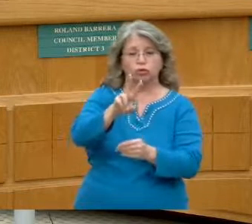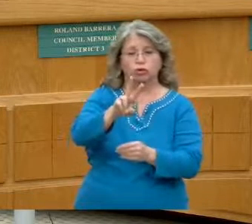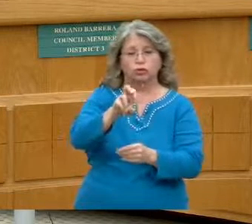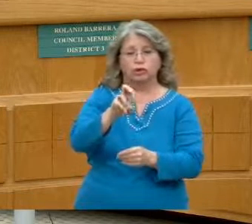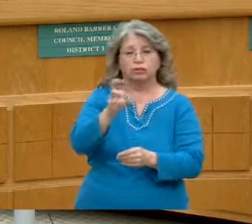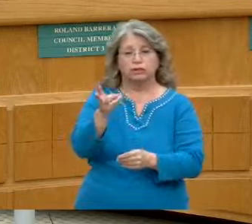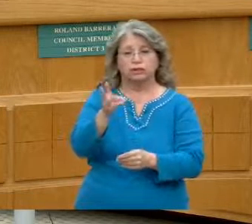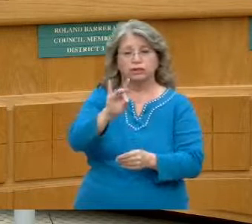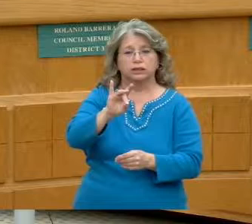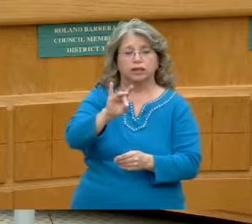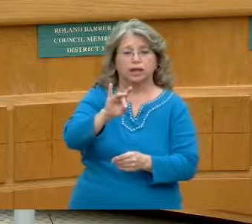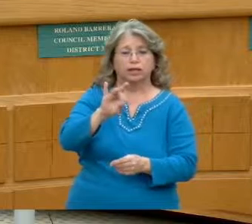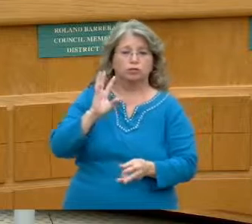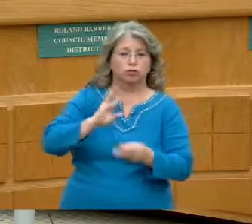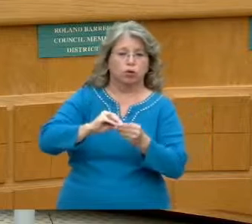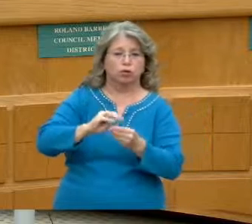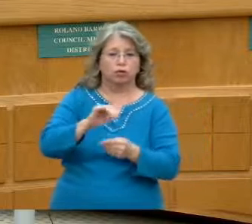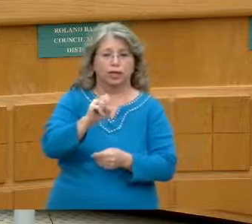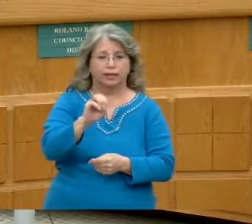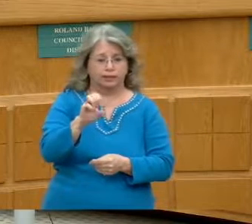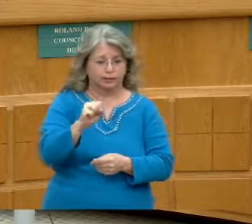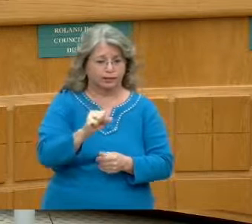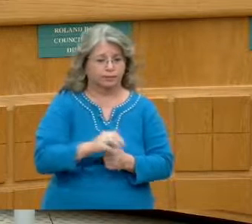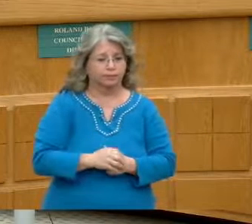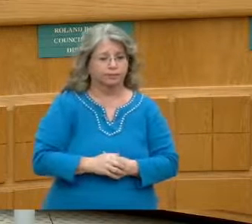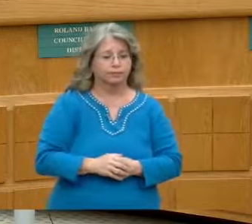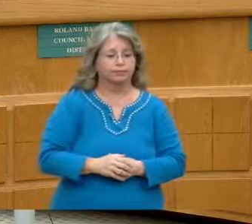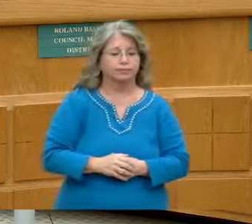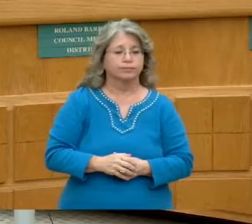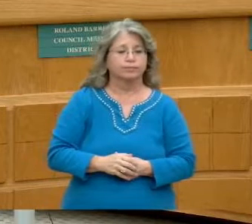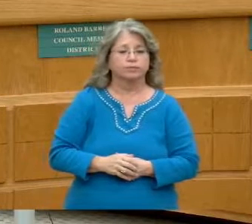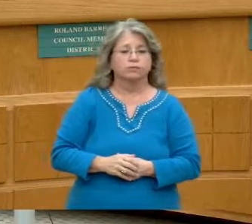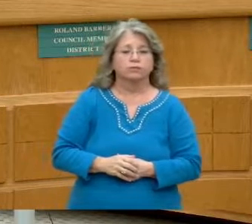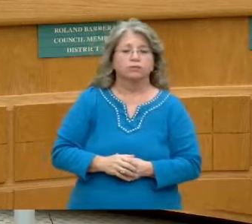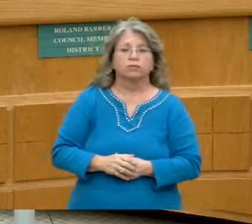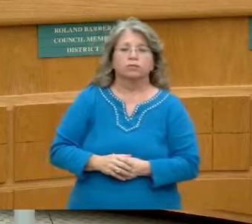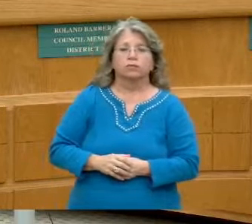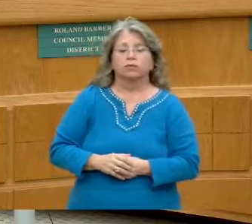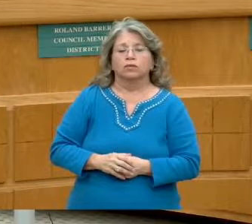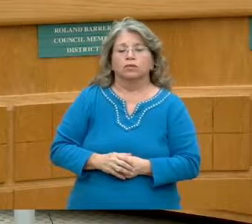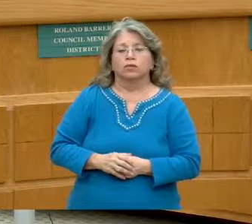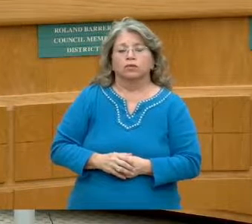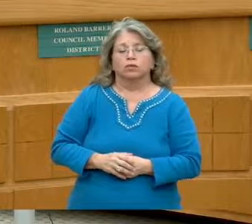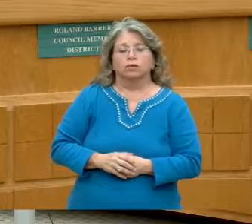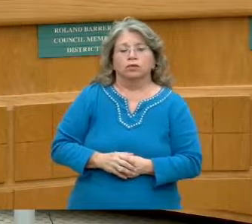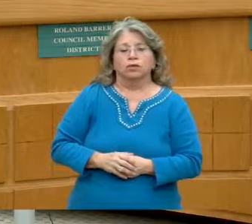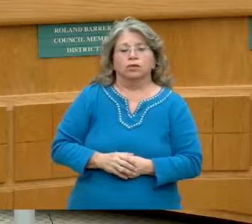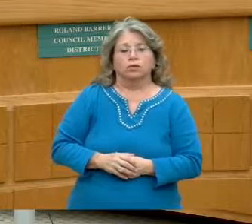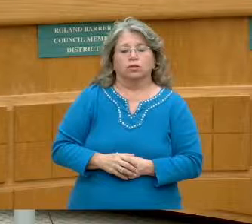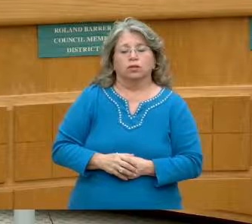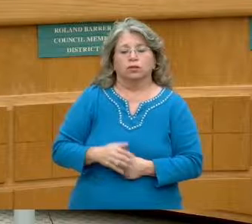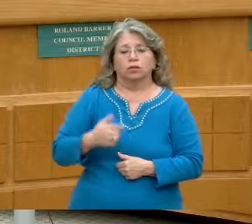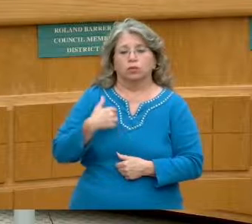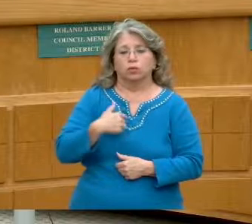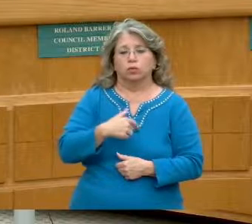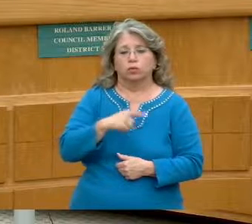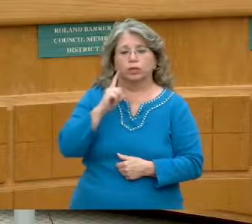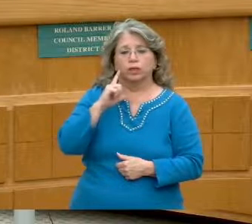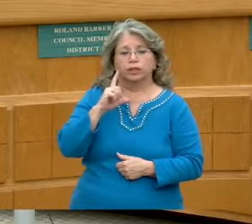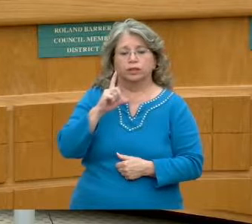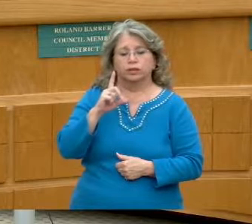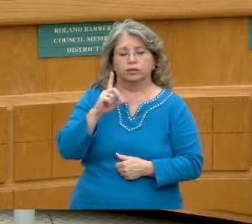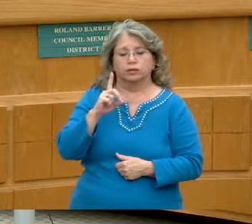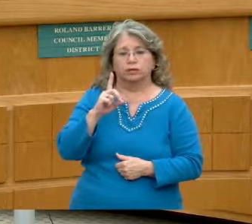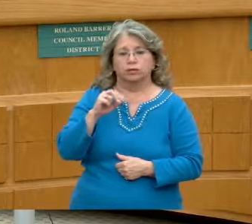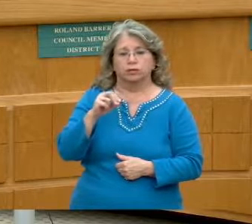268 total cases. But we do have and I'll share with you momentarily, a recovery rate. So the active